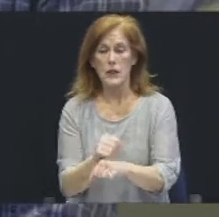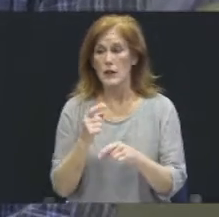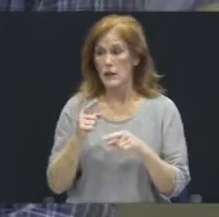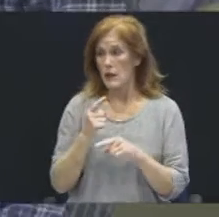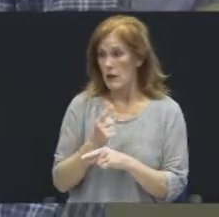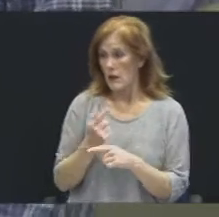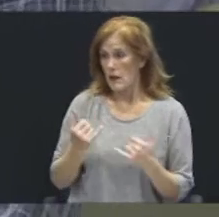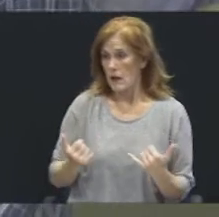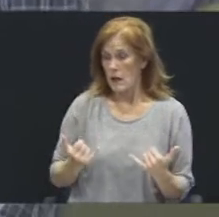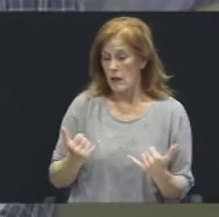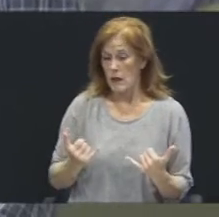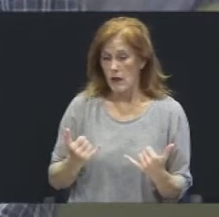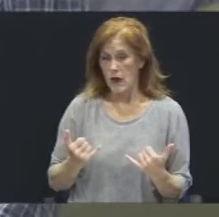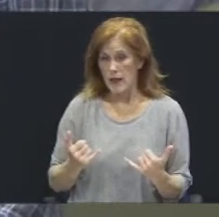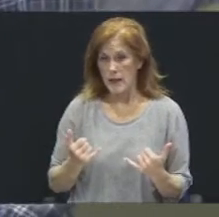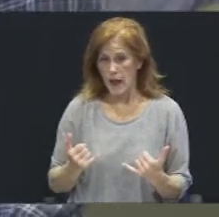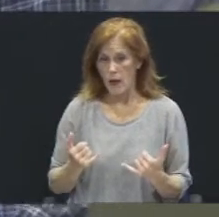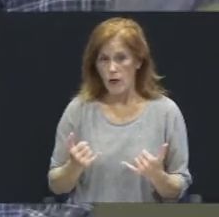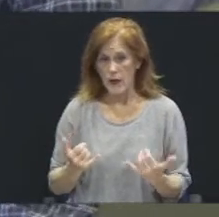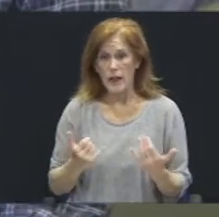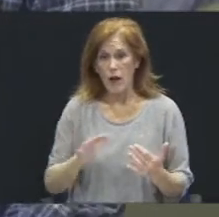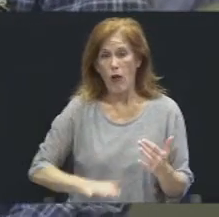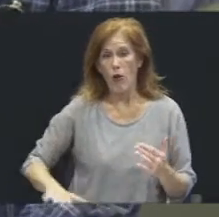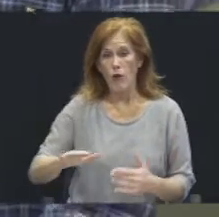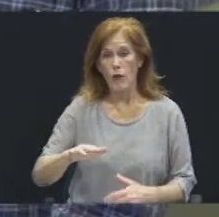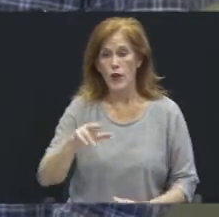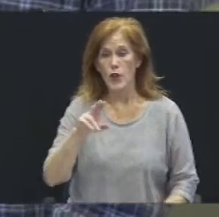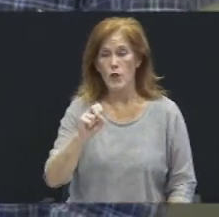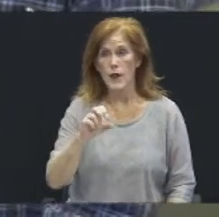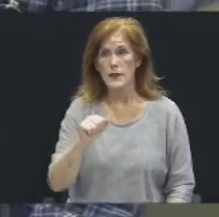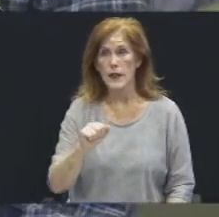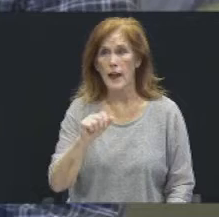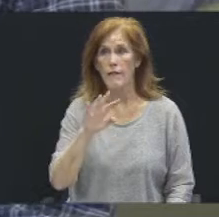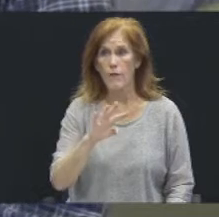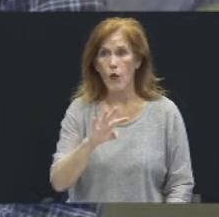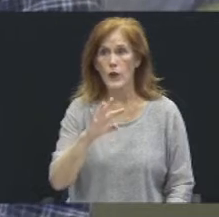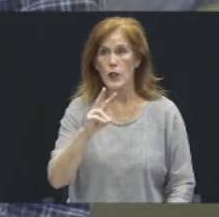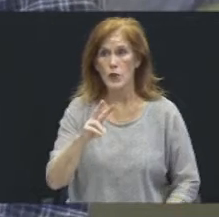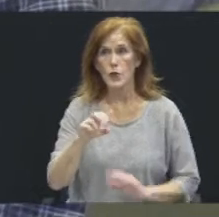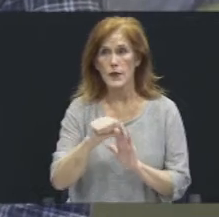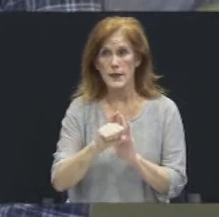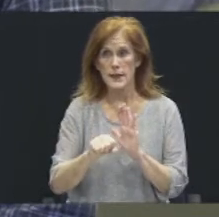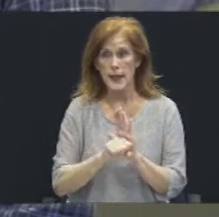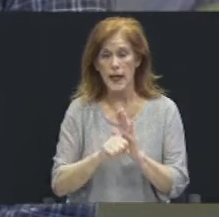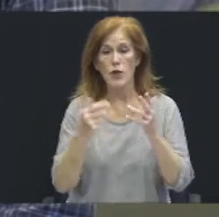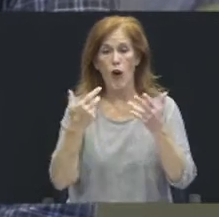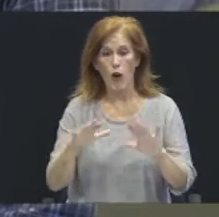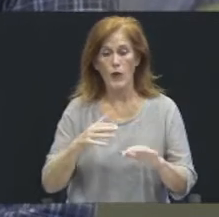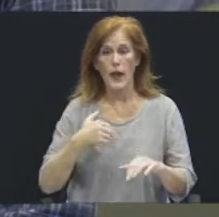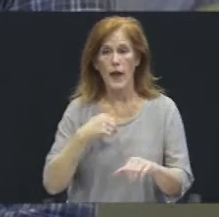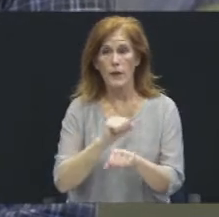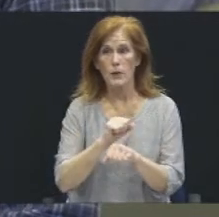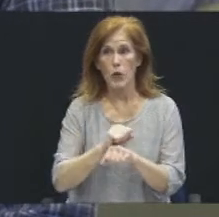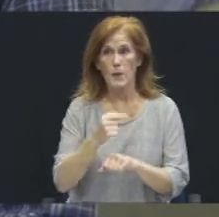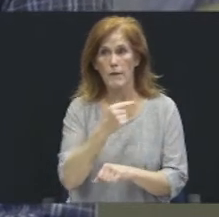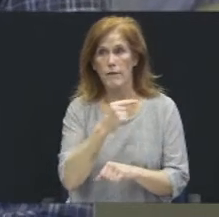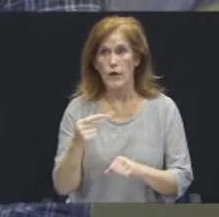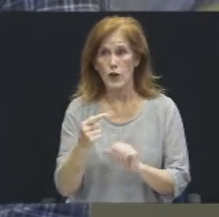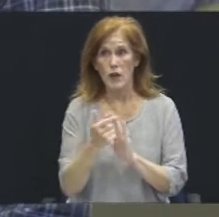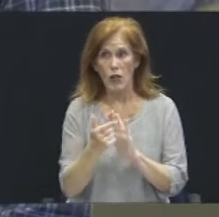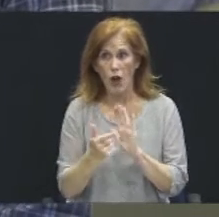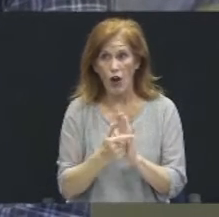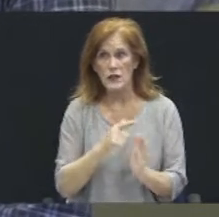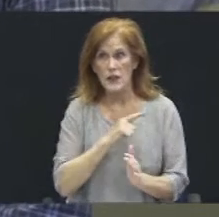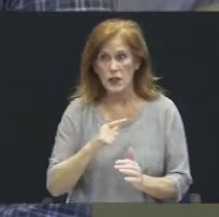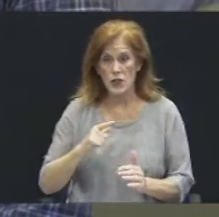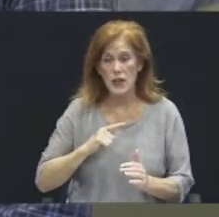now, as of today in the United States, 42 states have either employment first legislation,